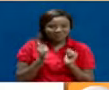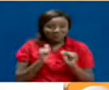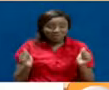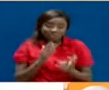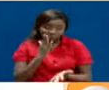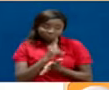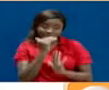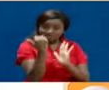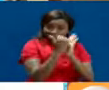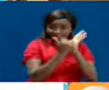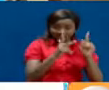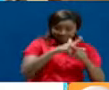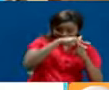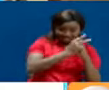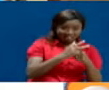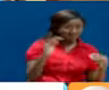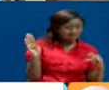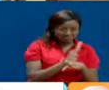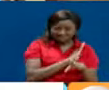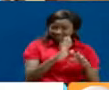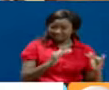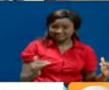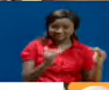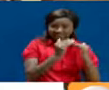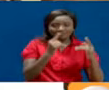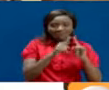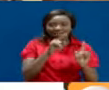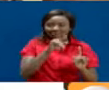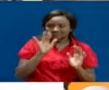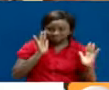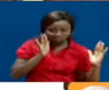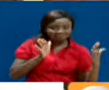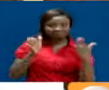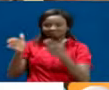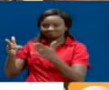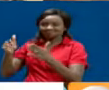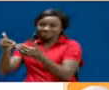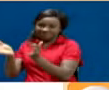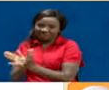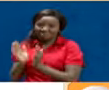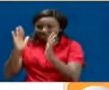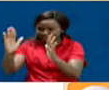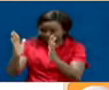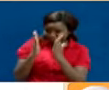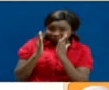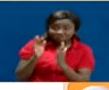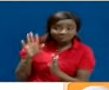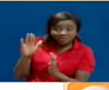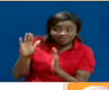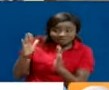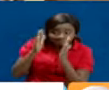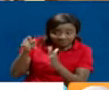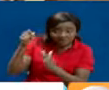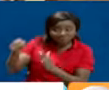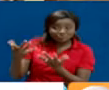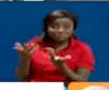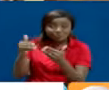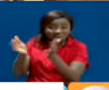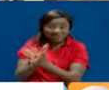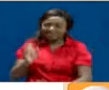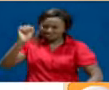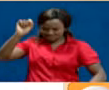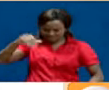heavy schedule, despite his busy schedule, he still creates time for the family. And does he create time for you? Me.